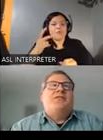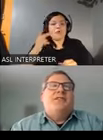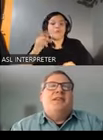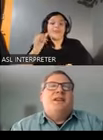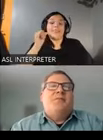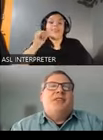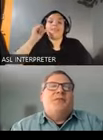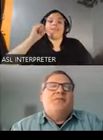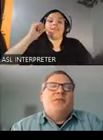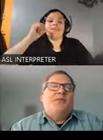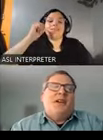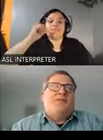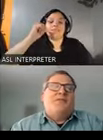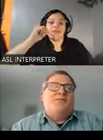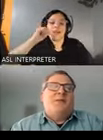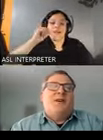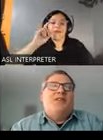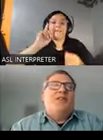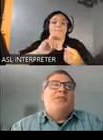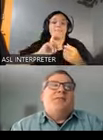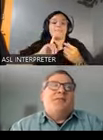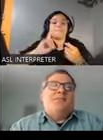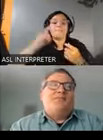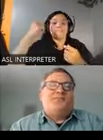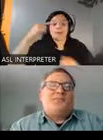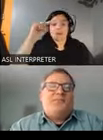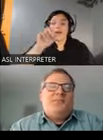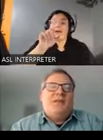increase by 2045 by a large amount.